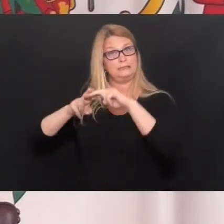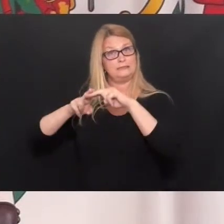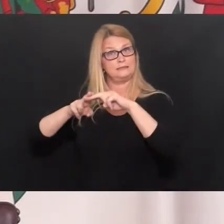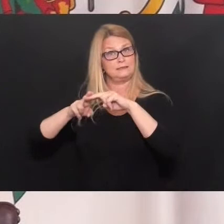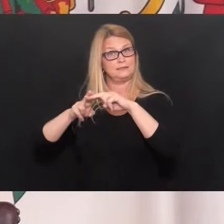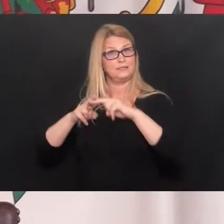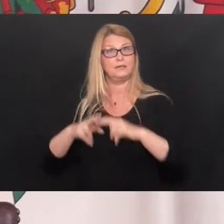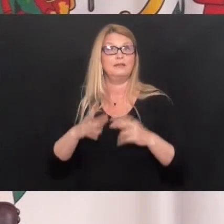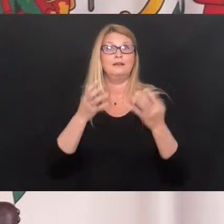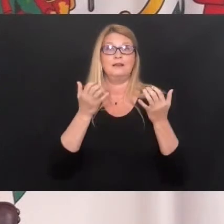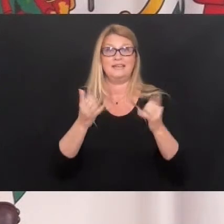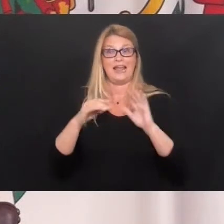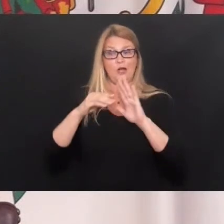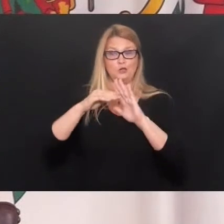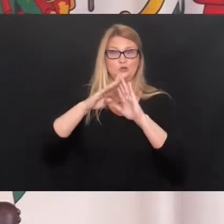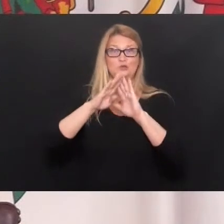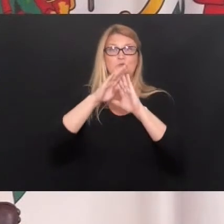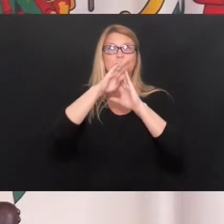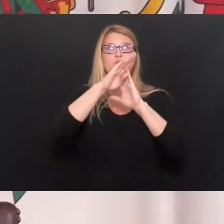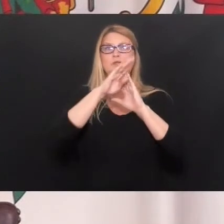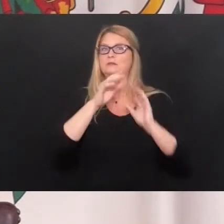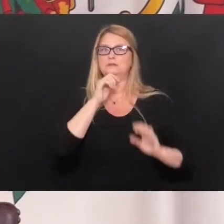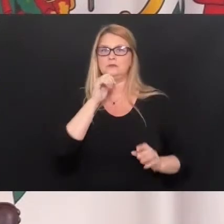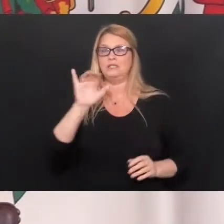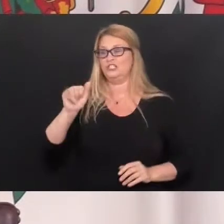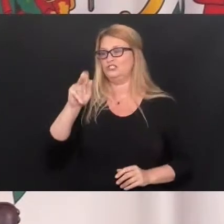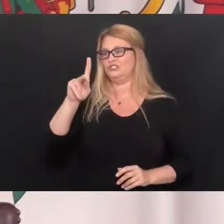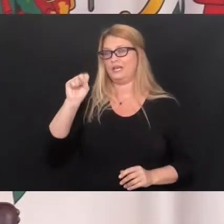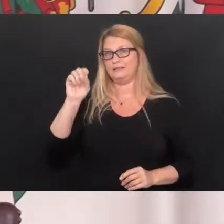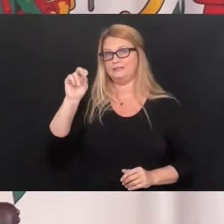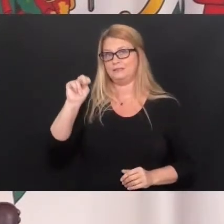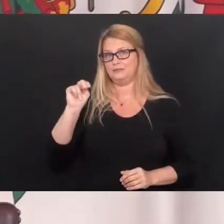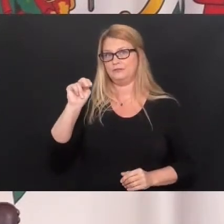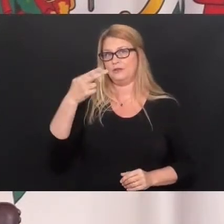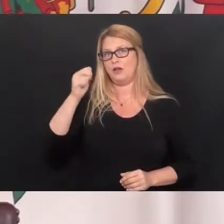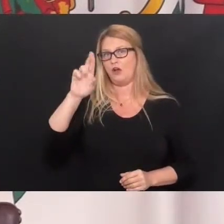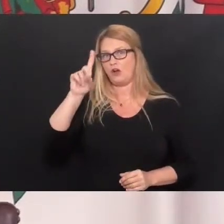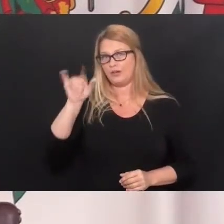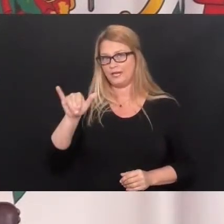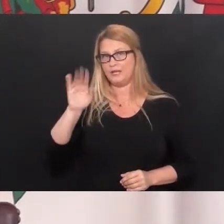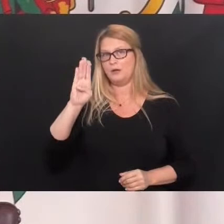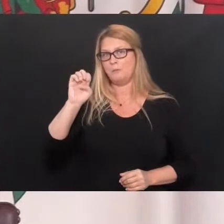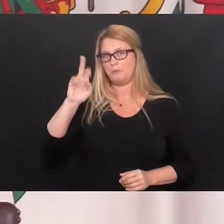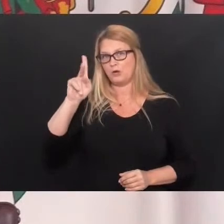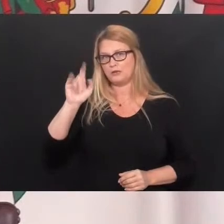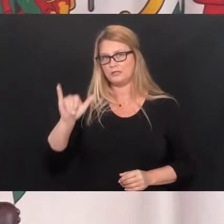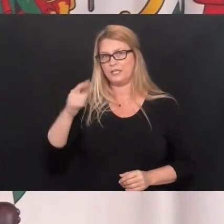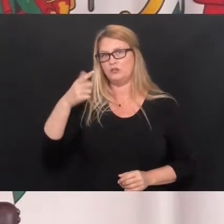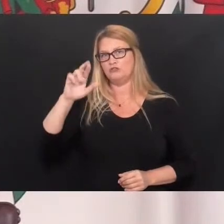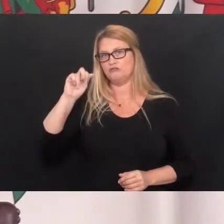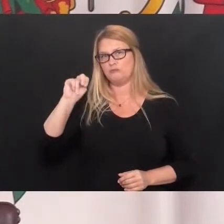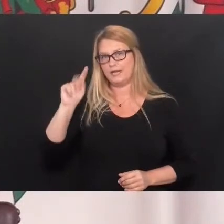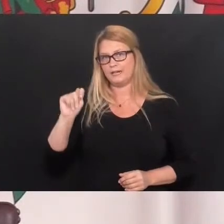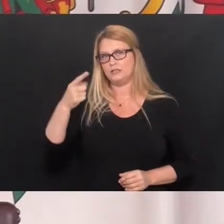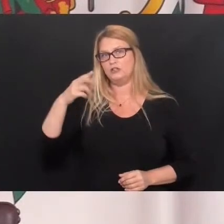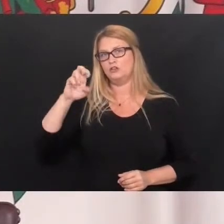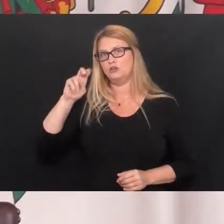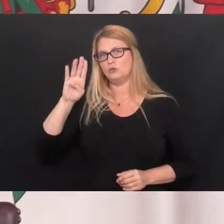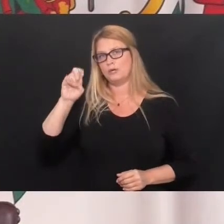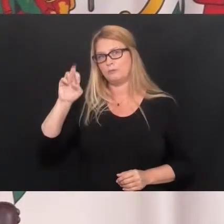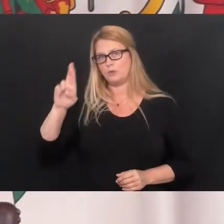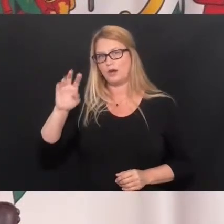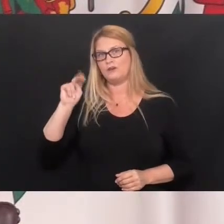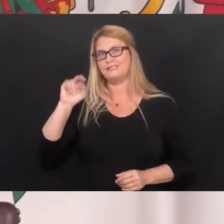it's absolutely trending the wrong way. That's Jackson County, Hardy County, Berkeley County, Grant County, Greenbrier County, and